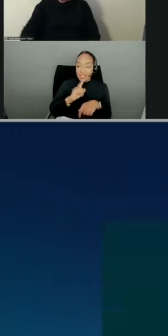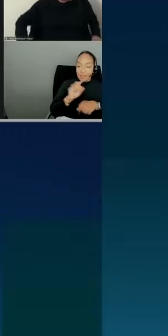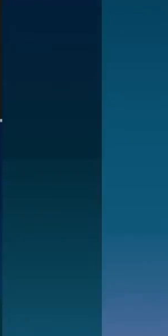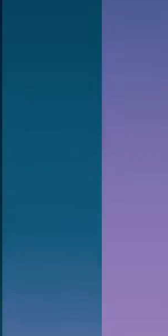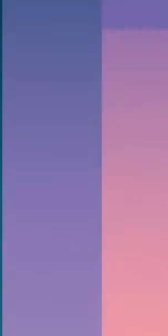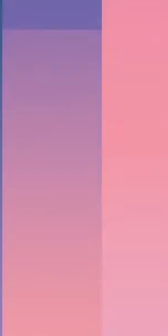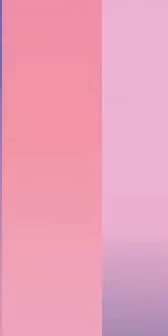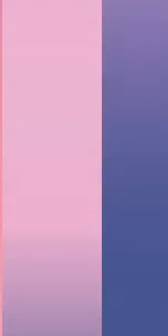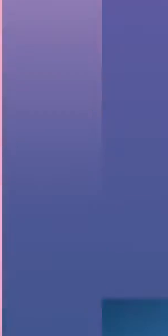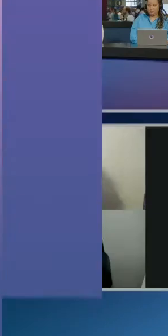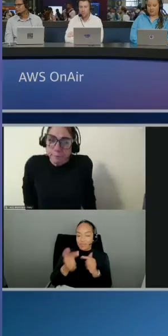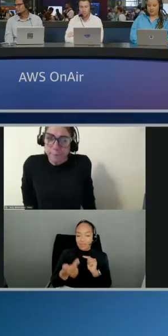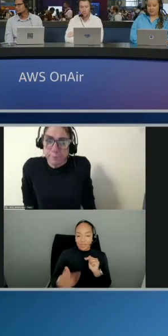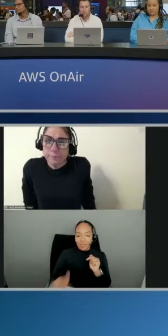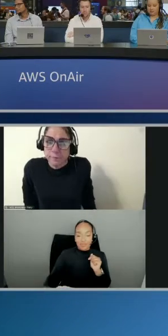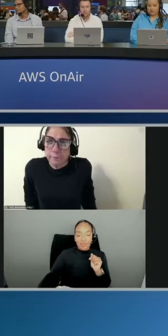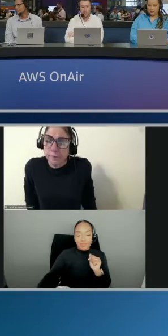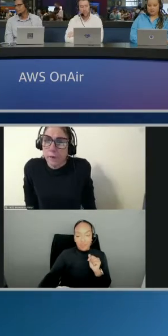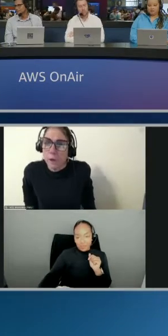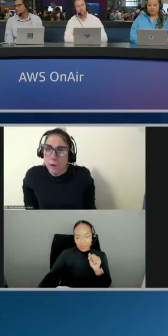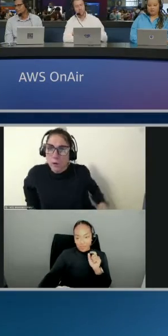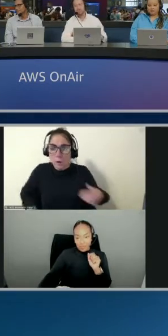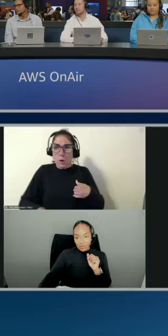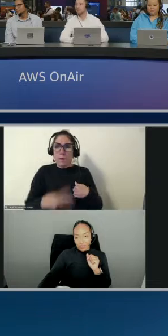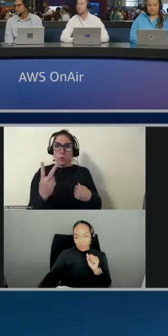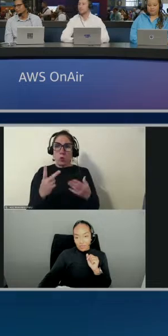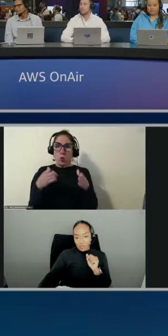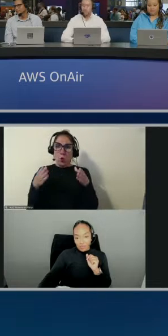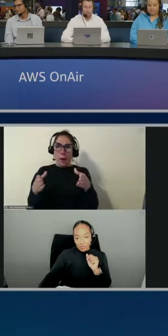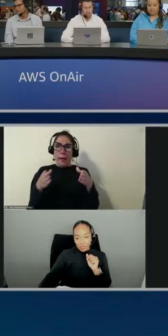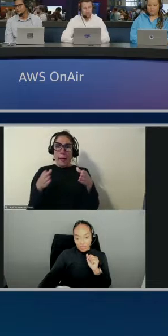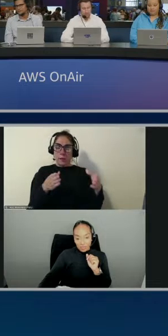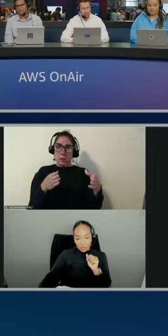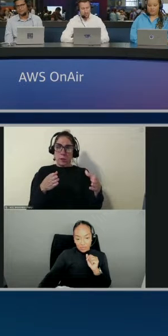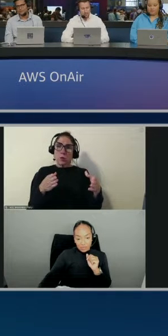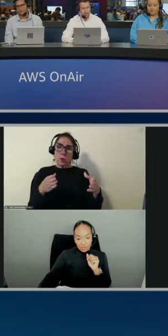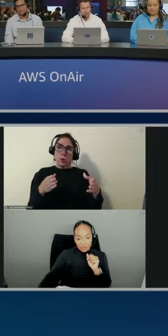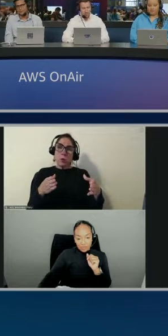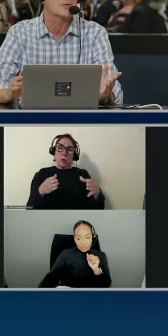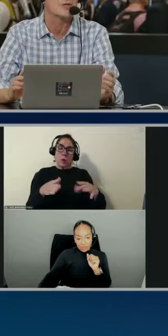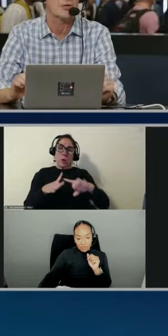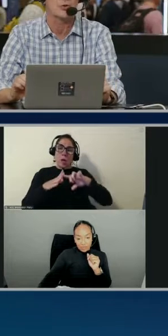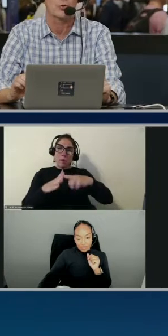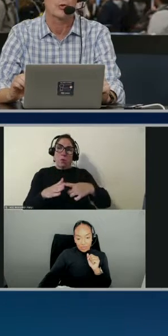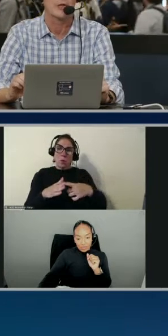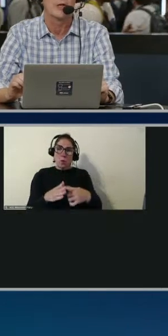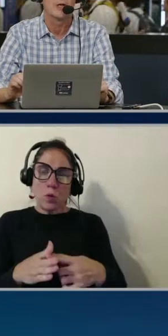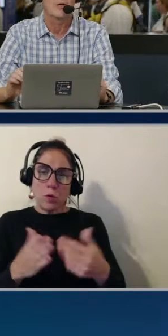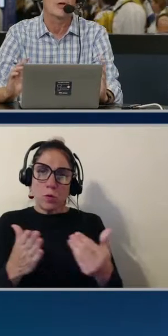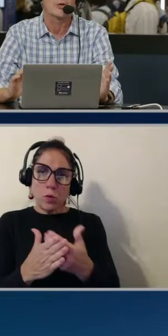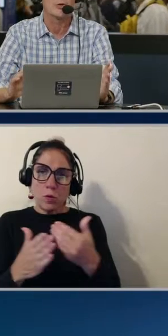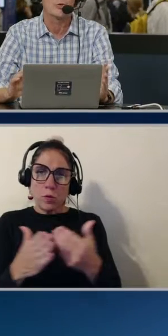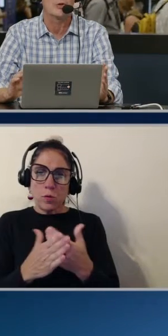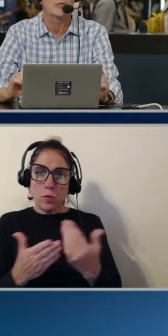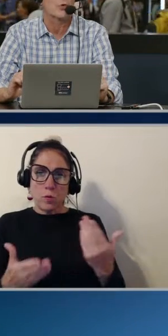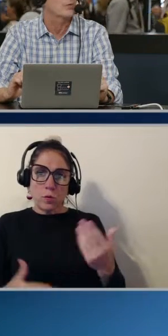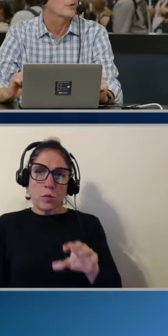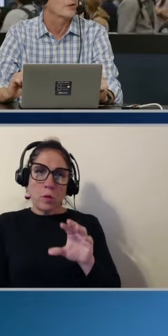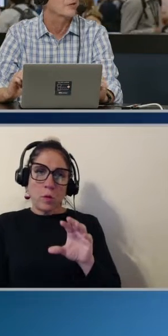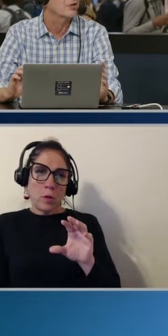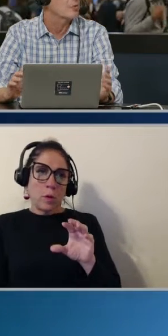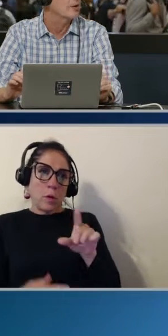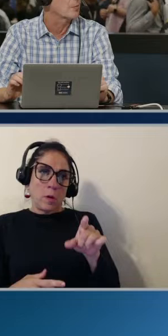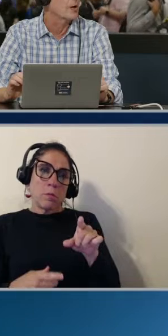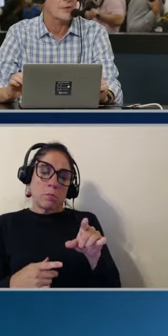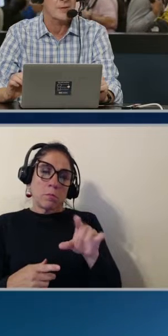As Rishabh mentioned, we have two ways to employ this new inference optimization toolkit. We can do it from